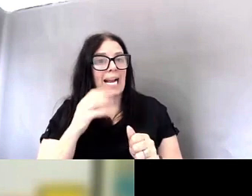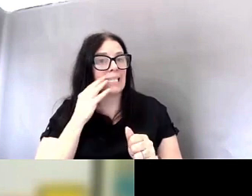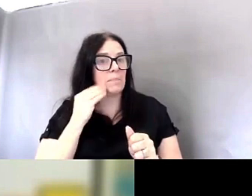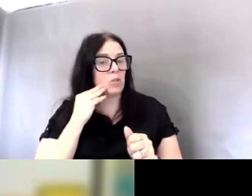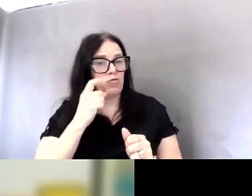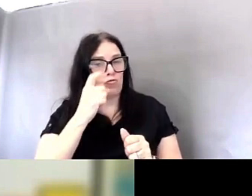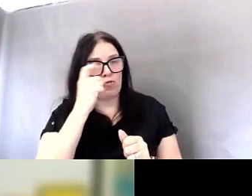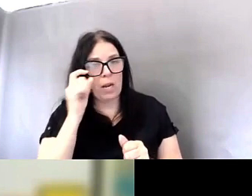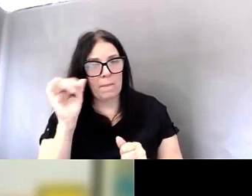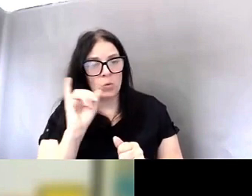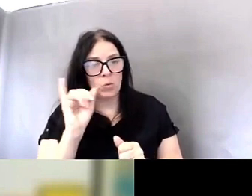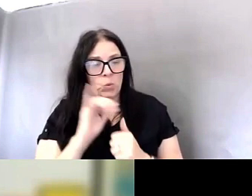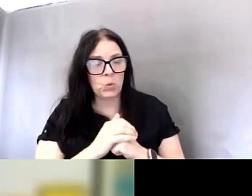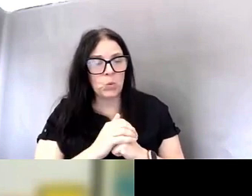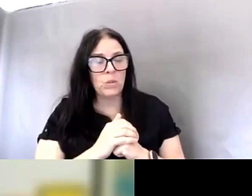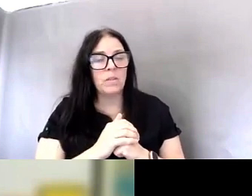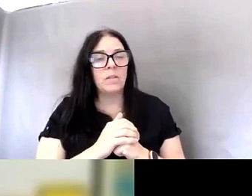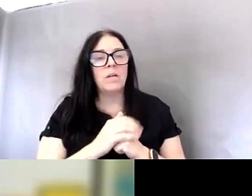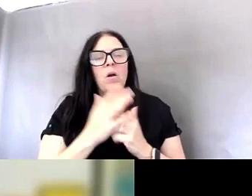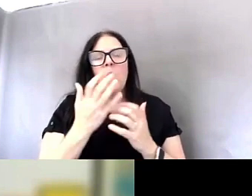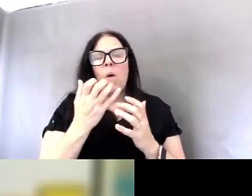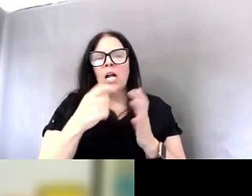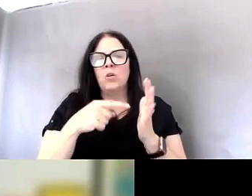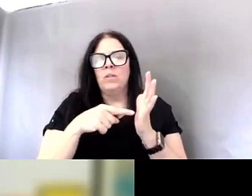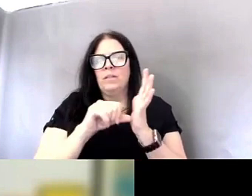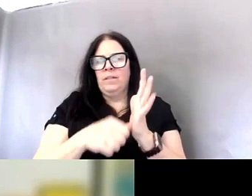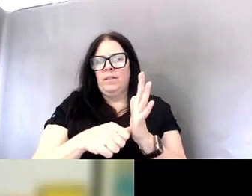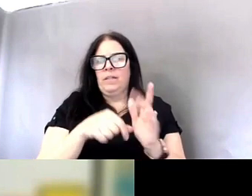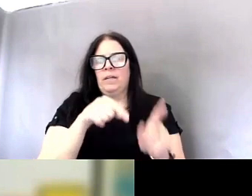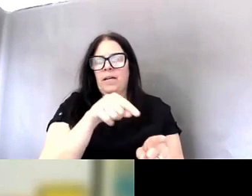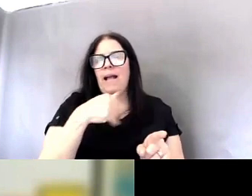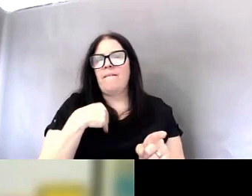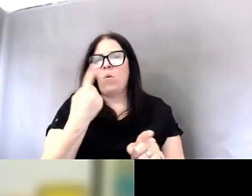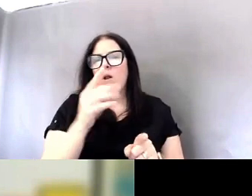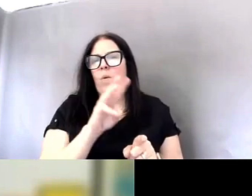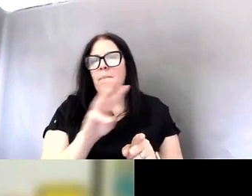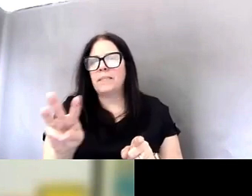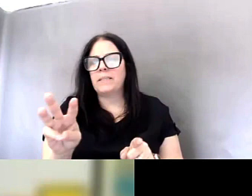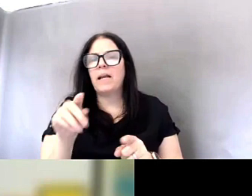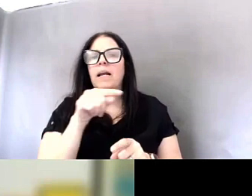wanted to draw people's attention to a site